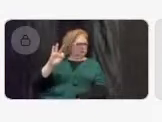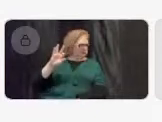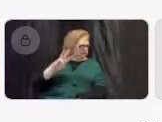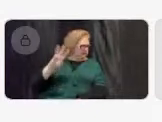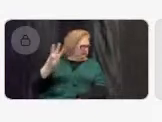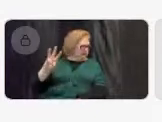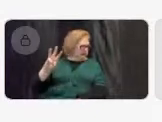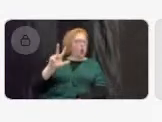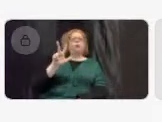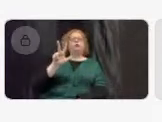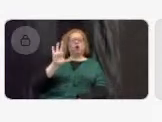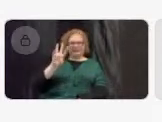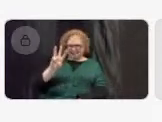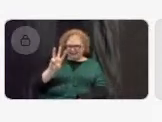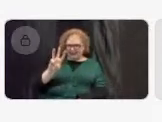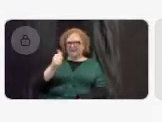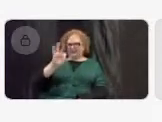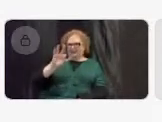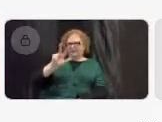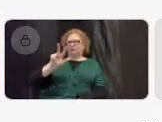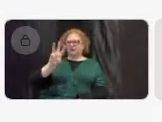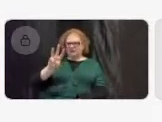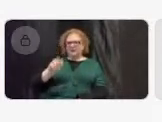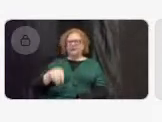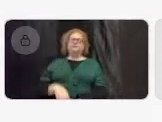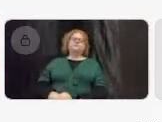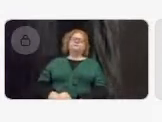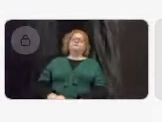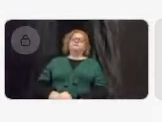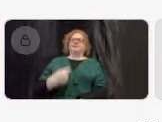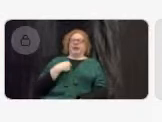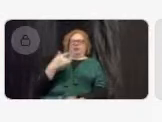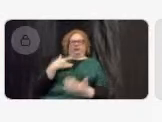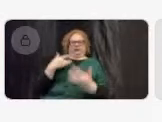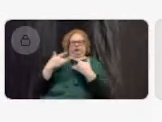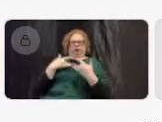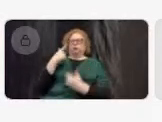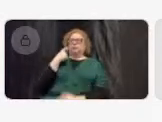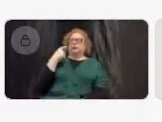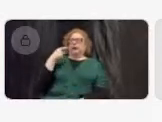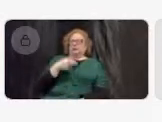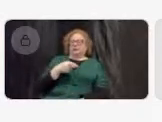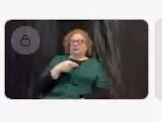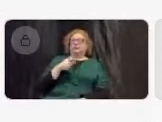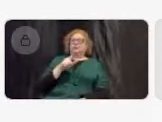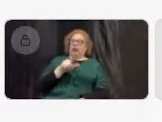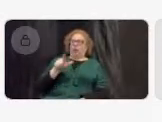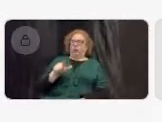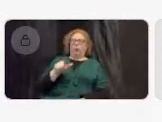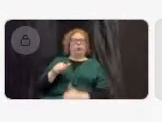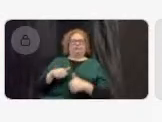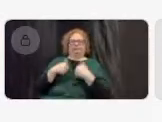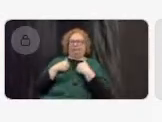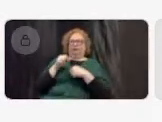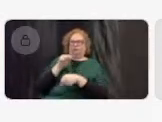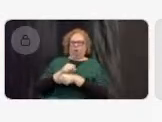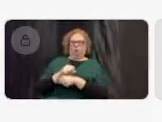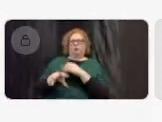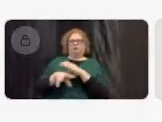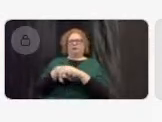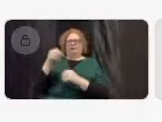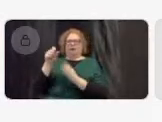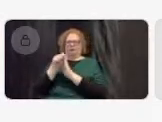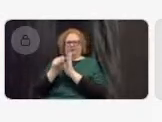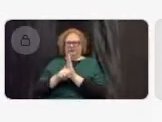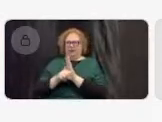The owner will be an absentee landlord. She lives and works out of state. This property, if approved, will be a